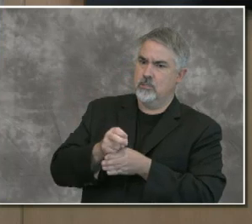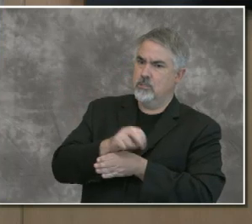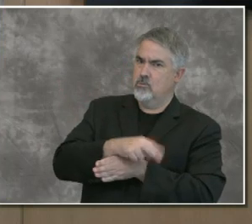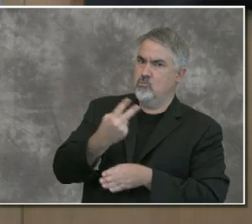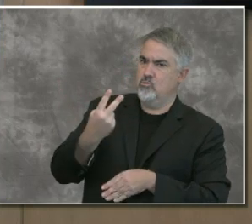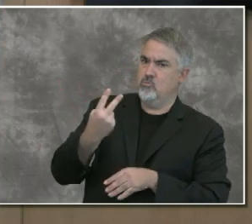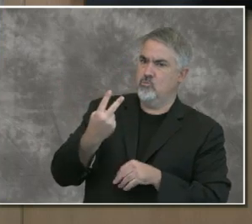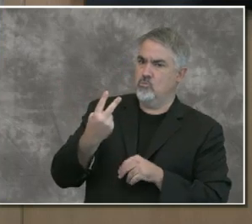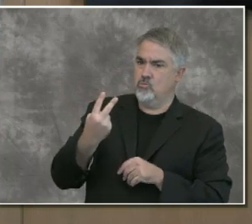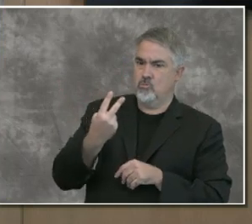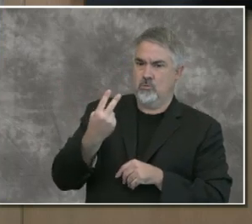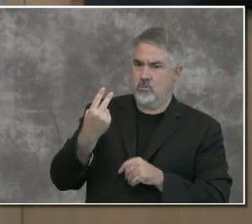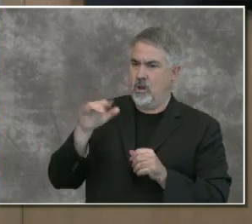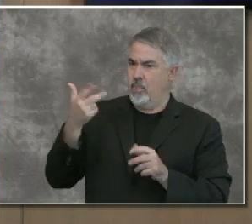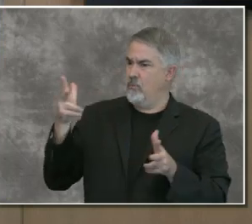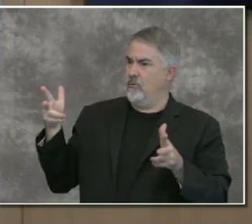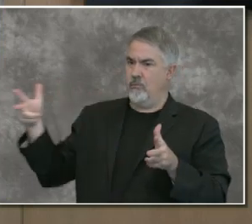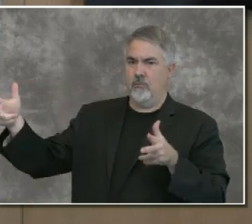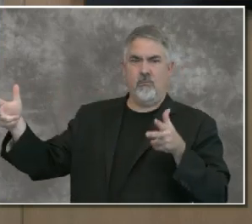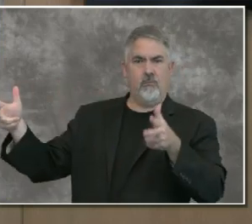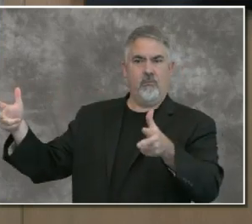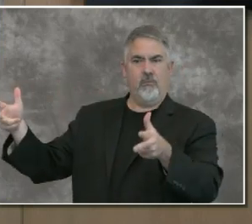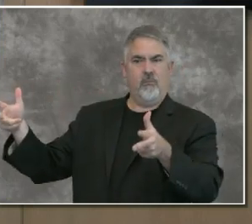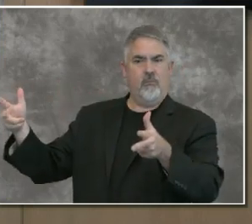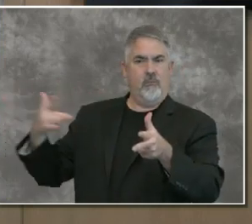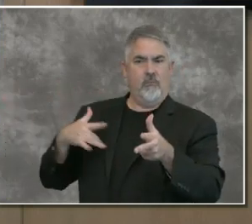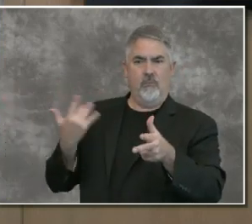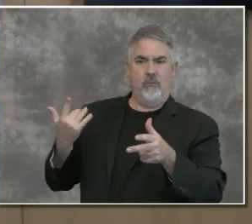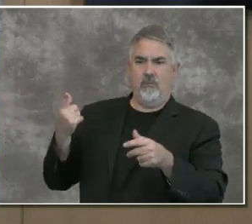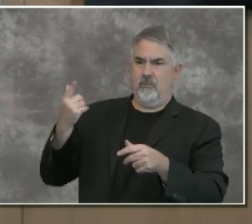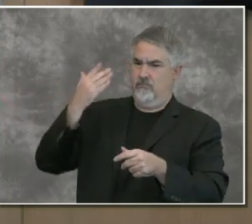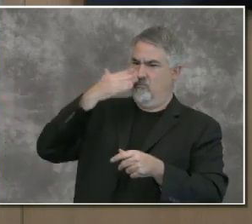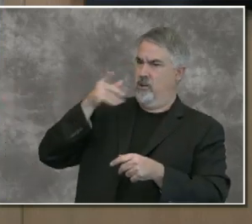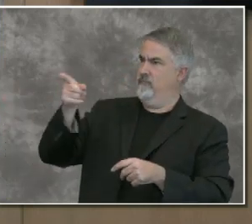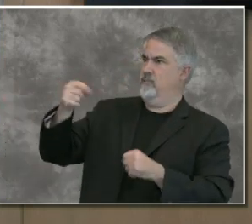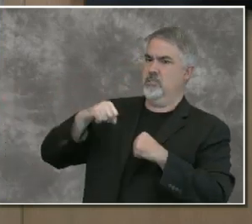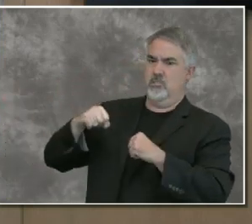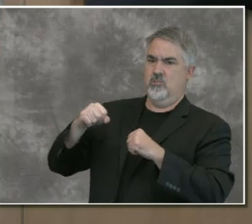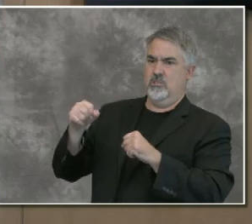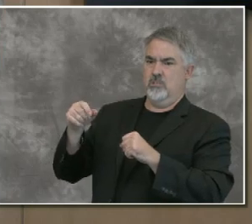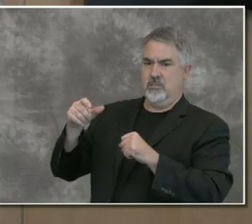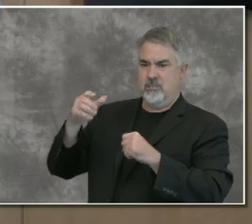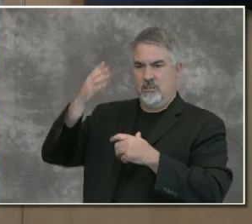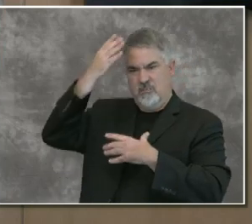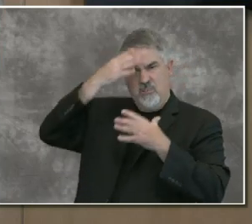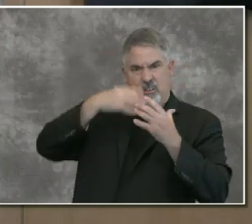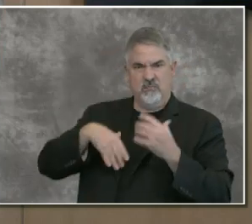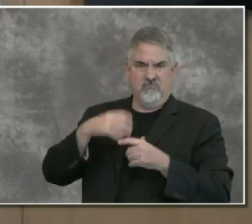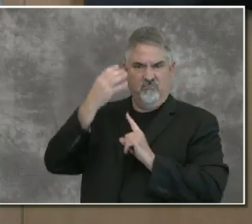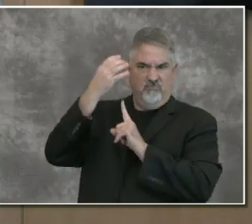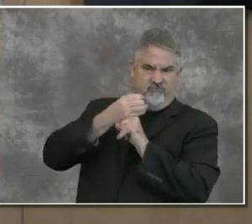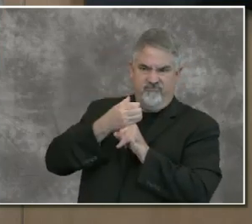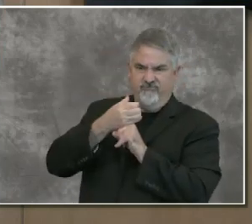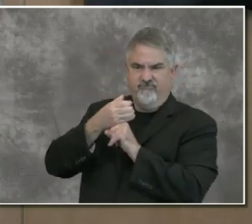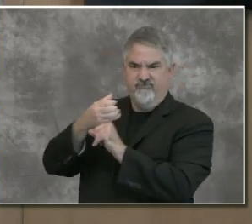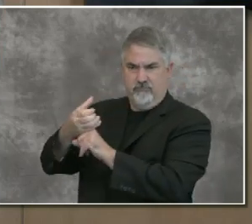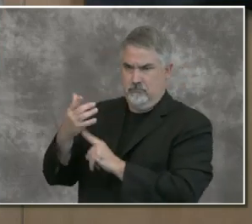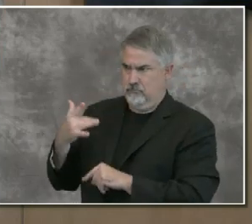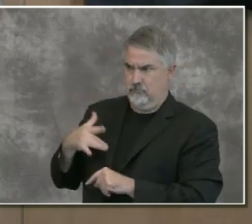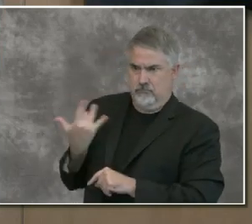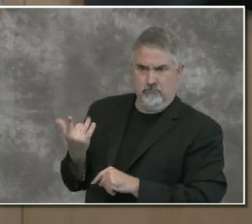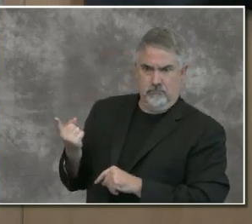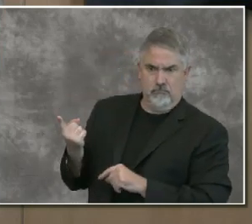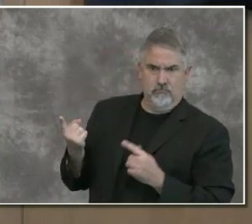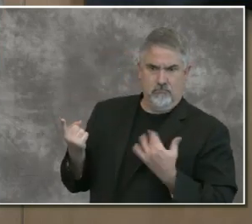ambulances by individuals who appear to be in hazmat-type suits or at least full covering from head to toe. Can you tell us what you know about that and if